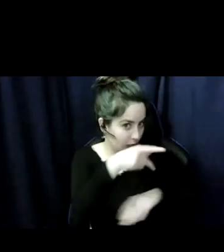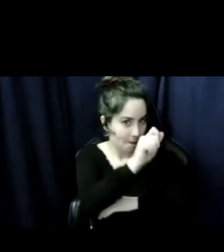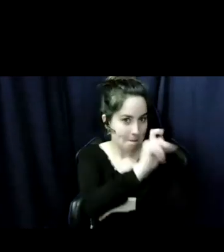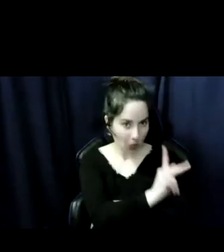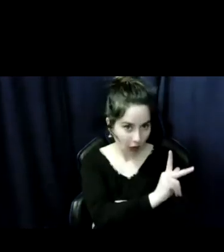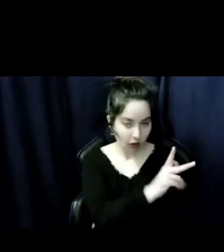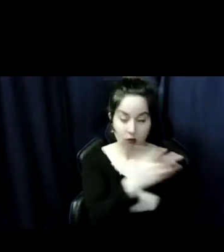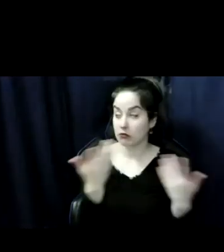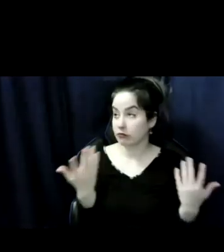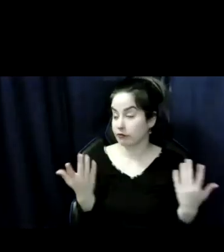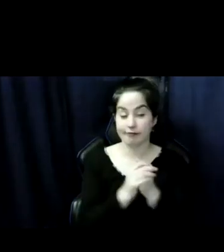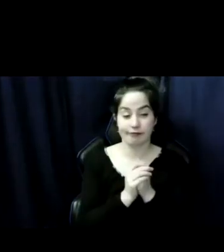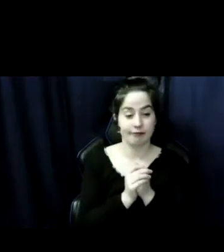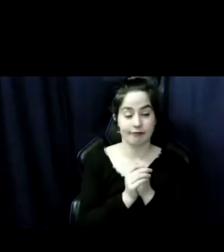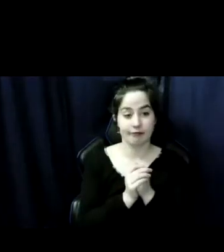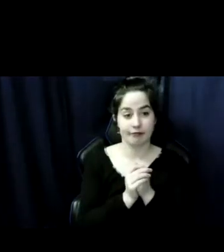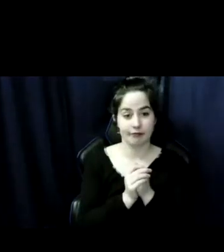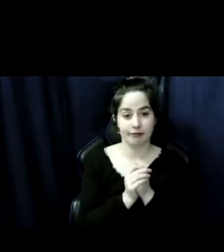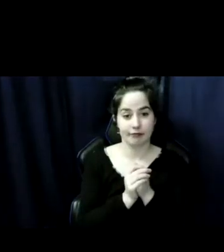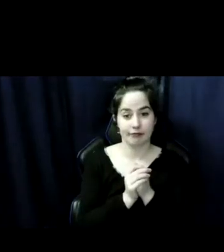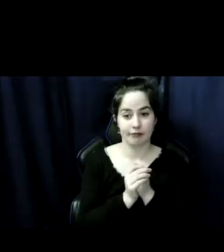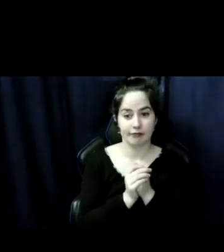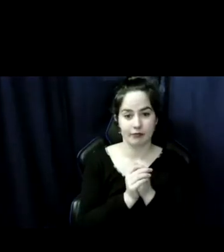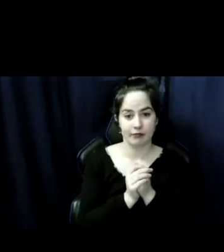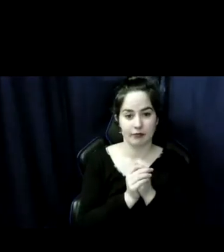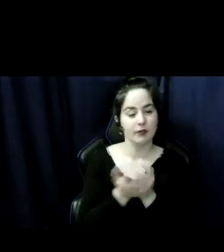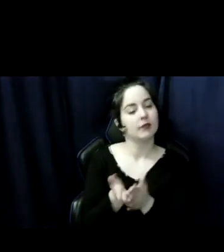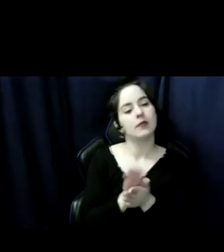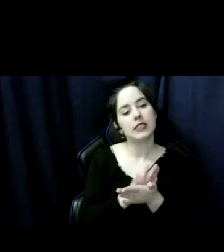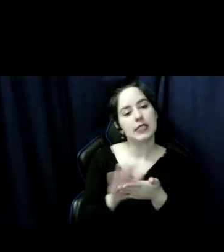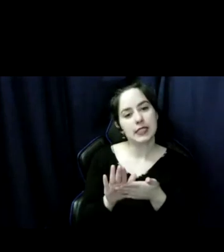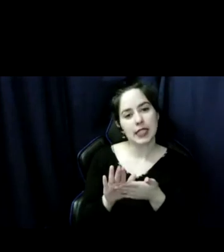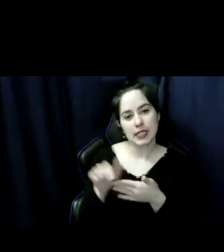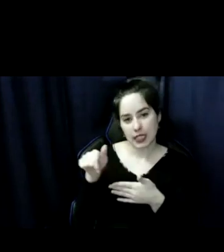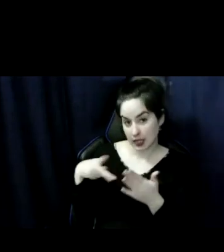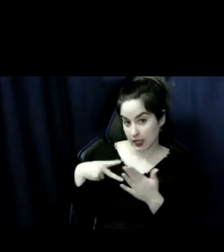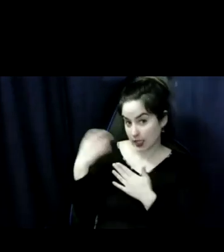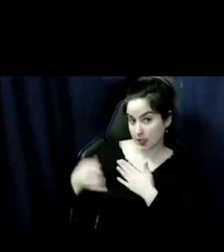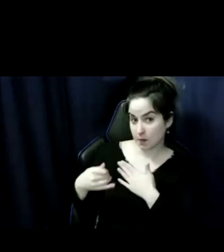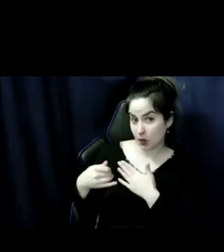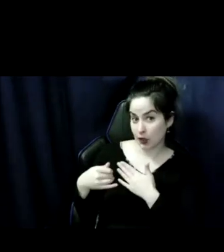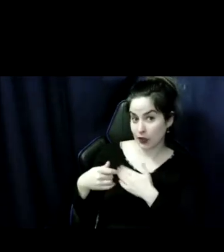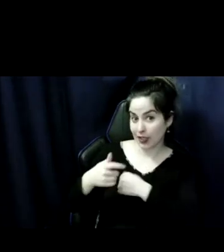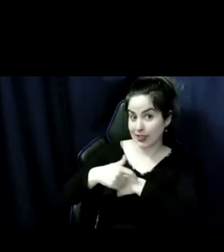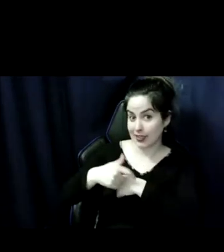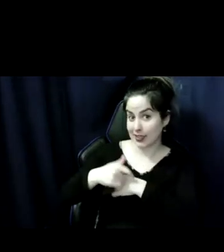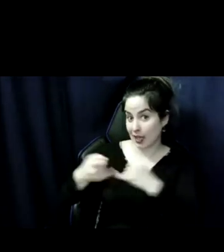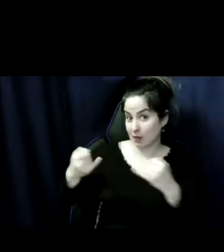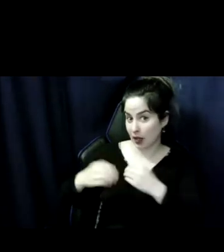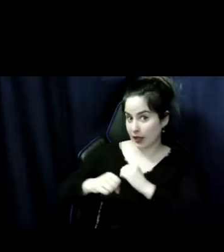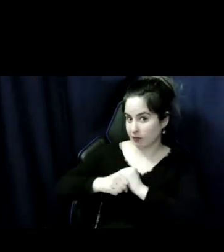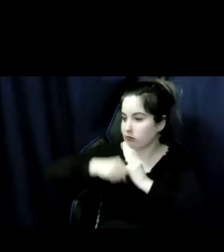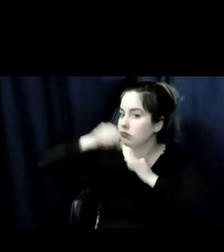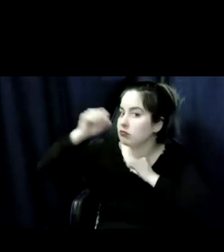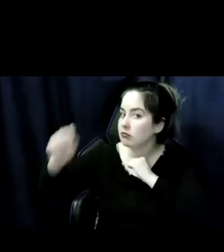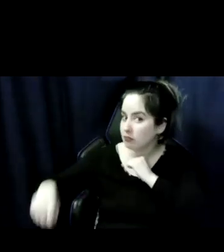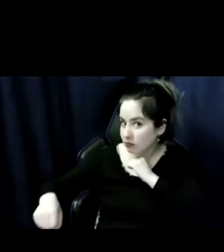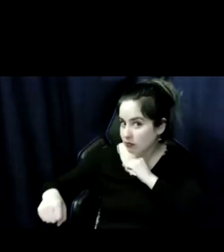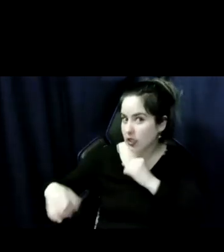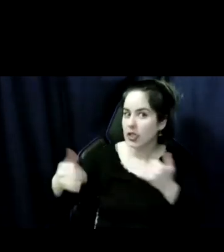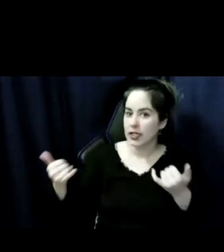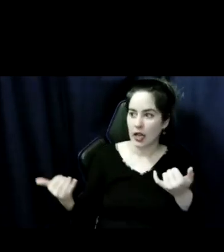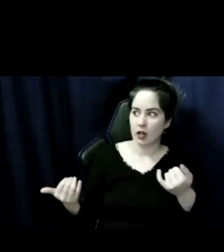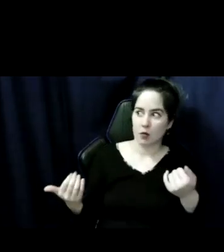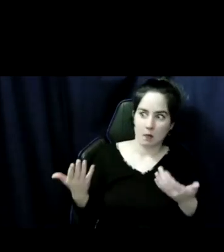do, and this is nice that actually this project length is going to be bigger now, because it may give you enough runway